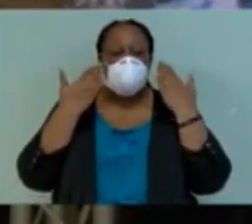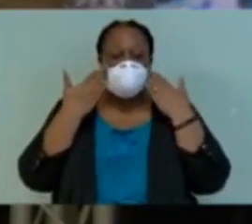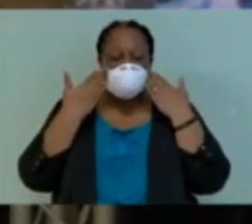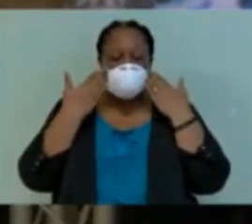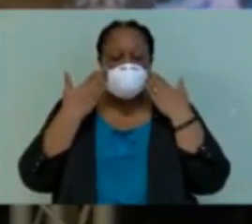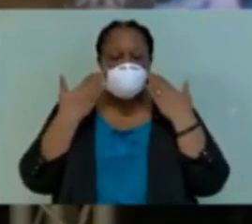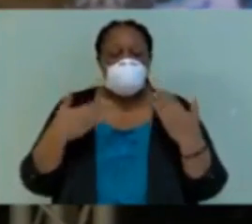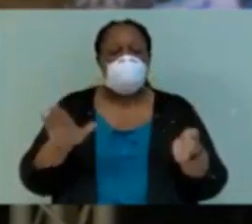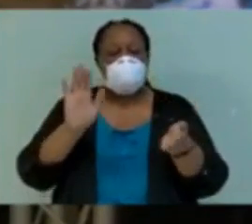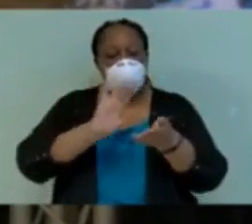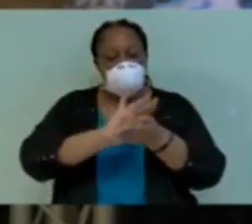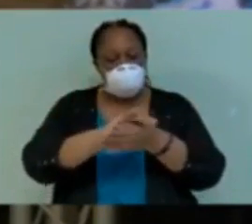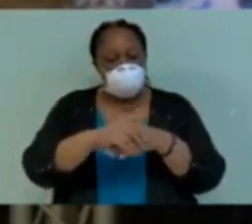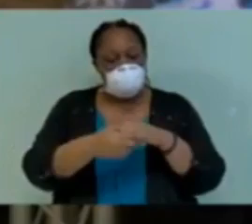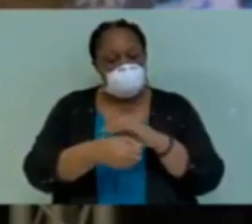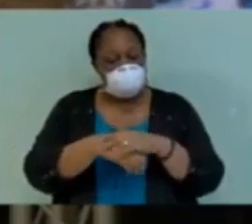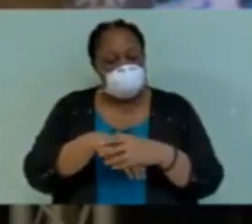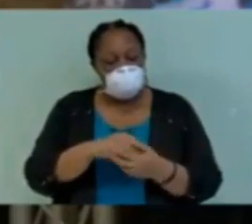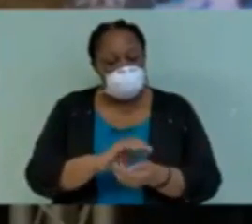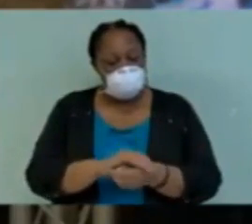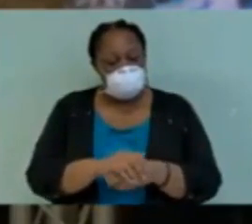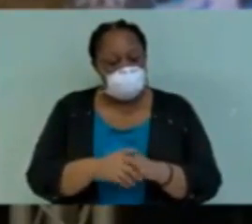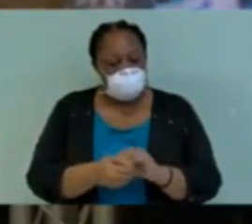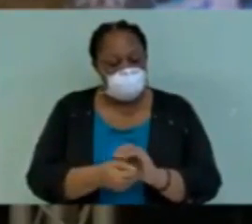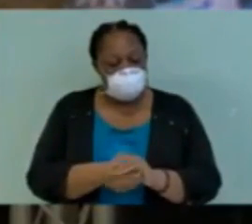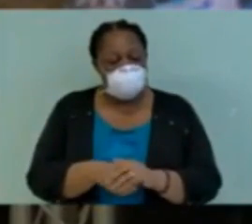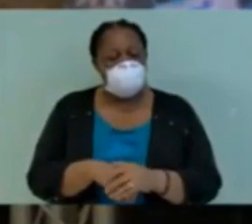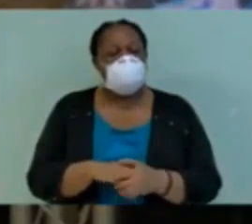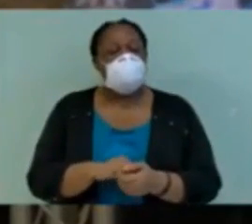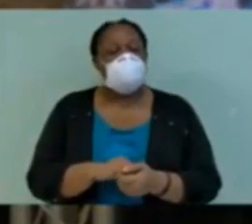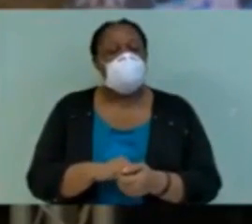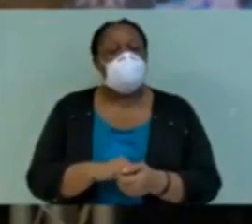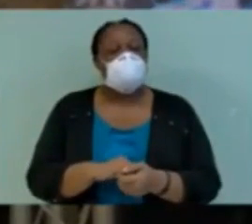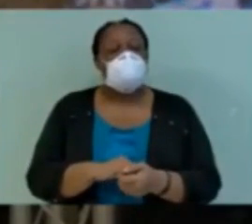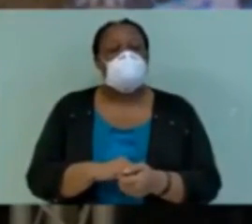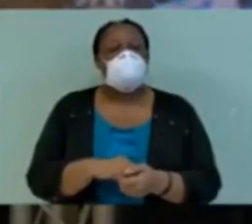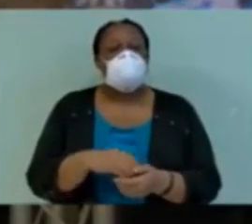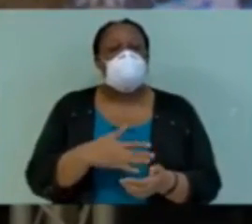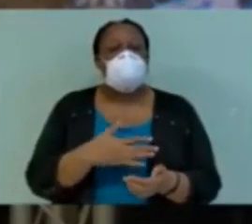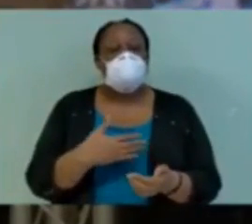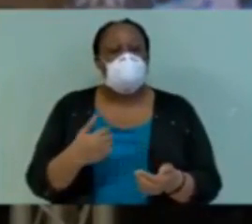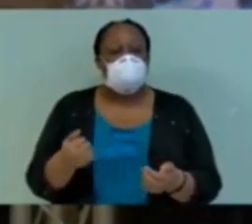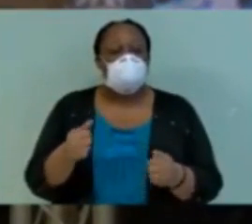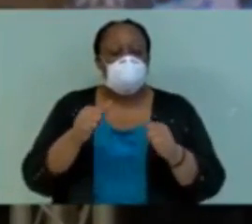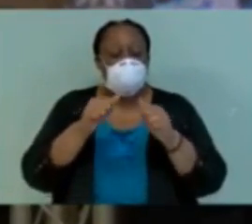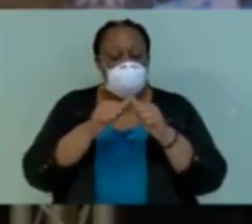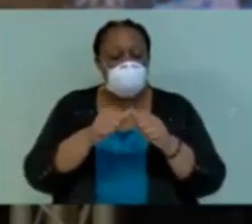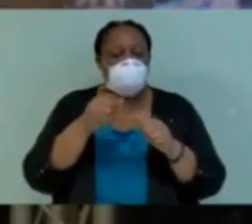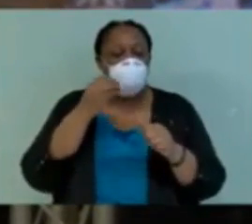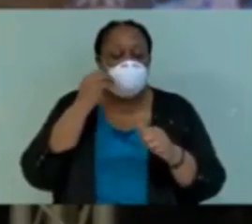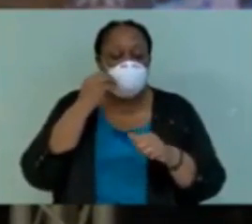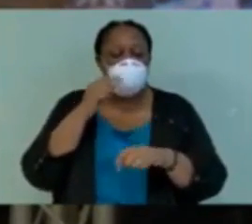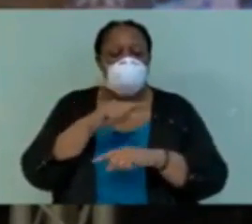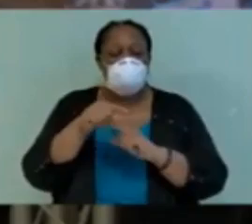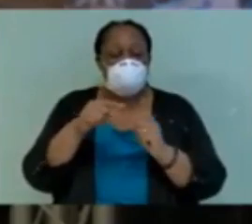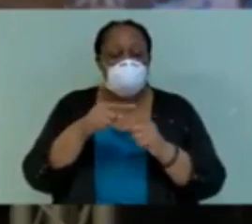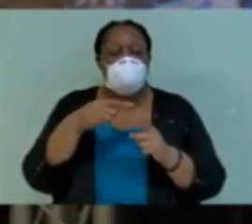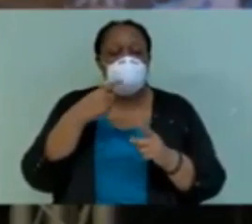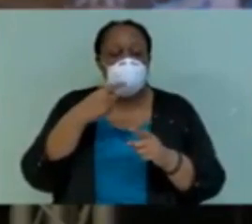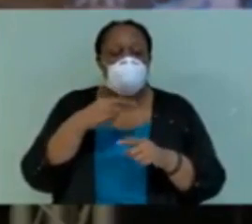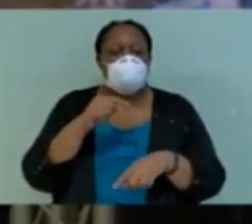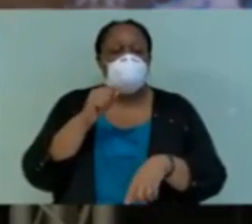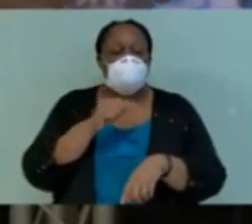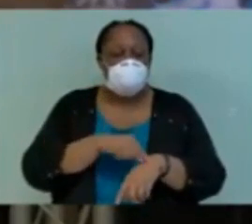adhere to all the provisions of the emergency regulations, particularly the